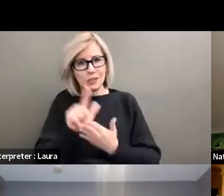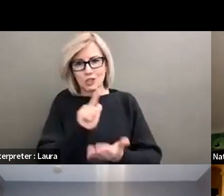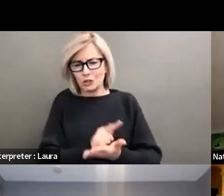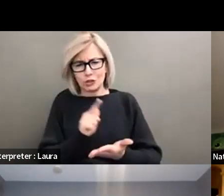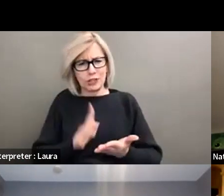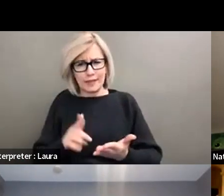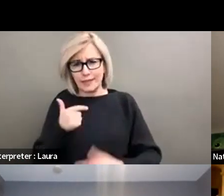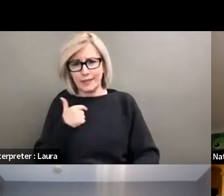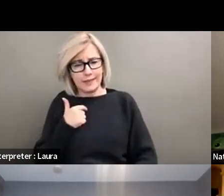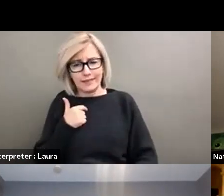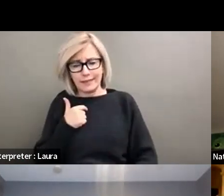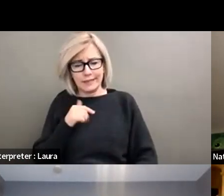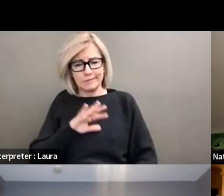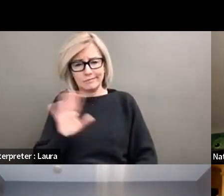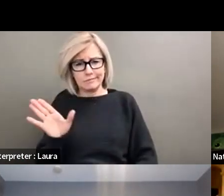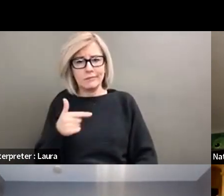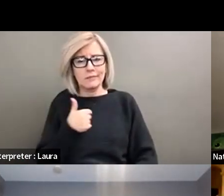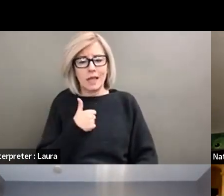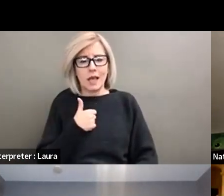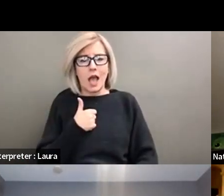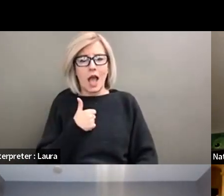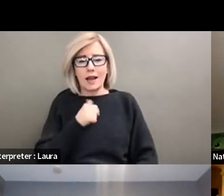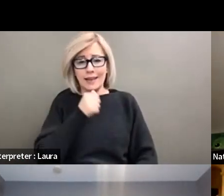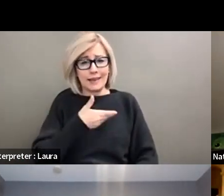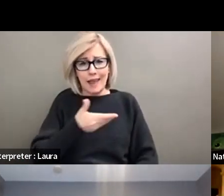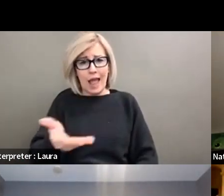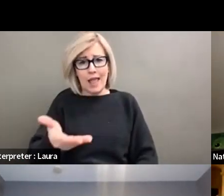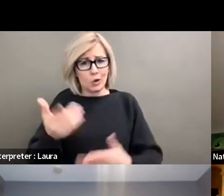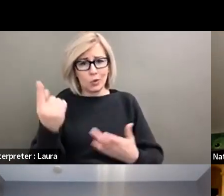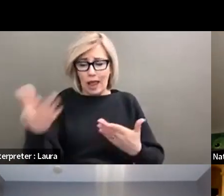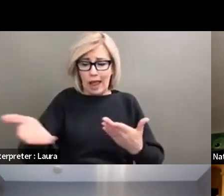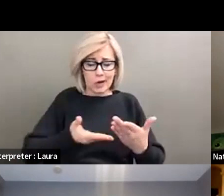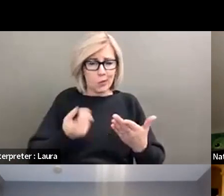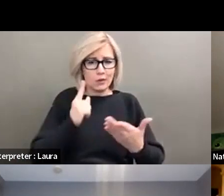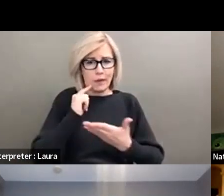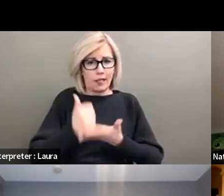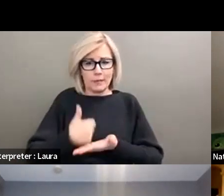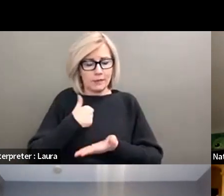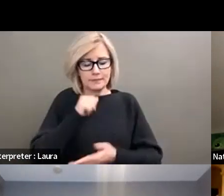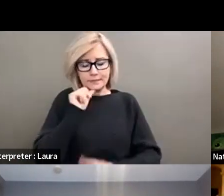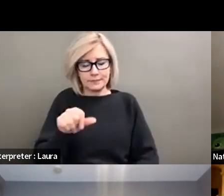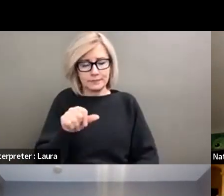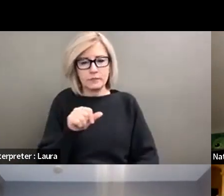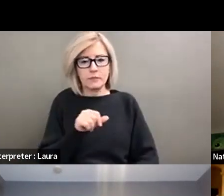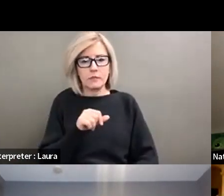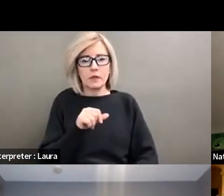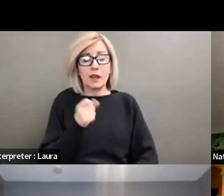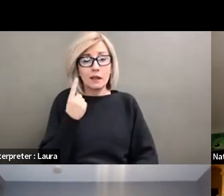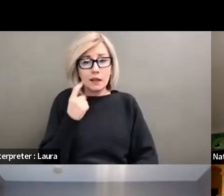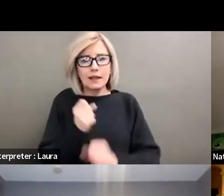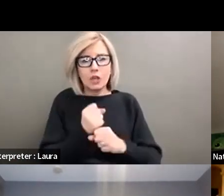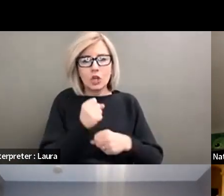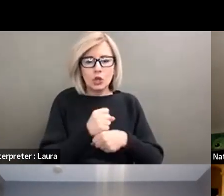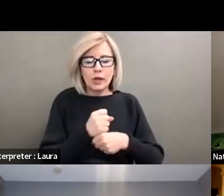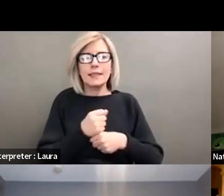any stretch of the imagination, and I did not hire an attorney to help me with this. And I'll go back that it creates that